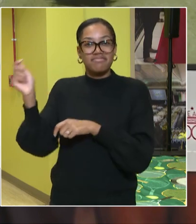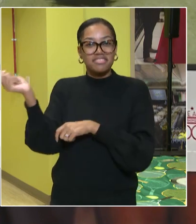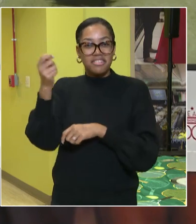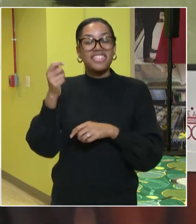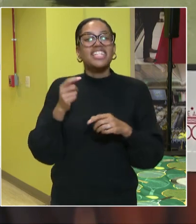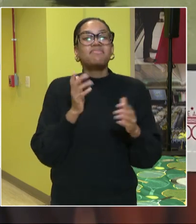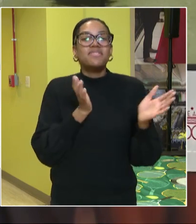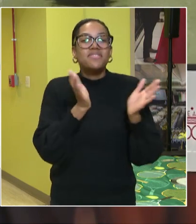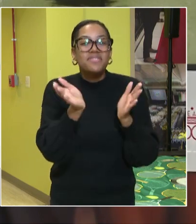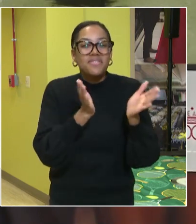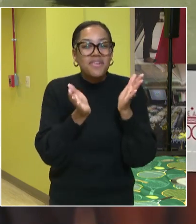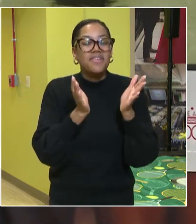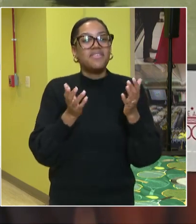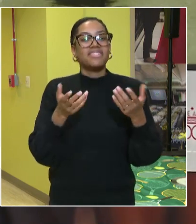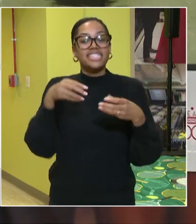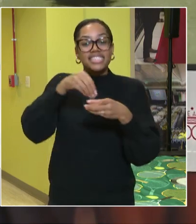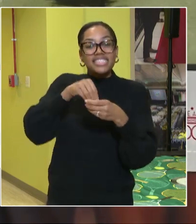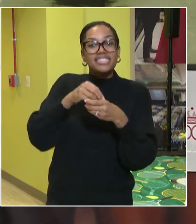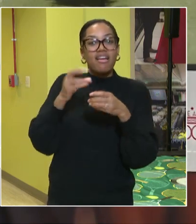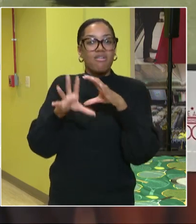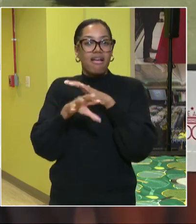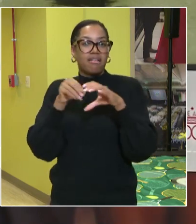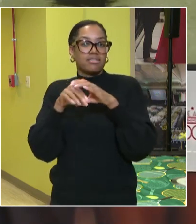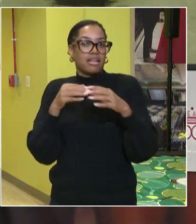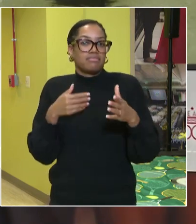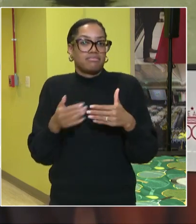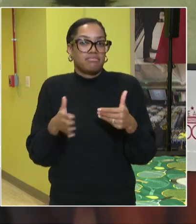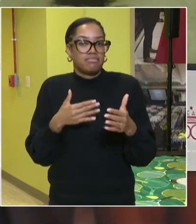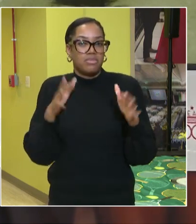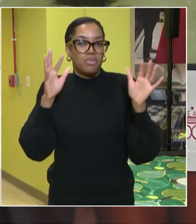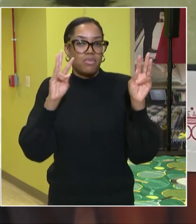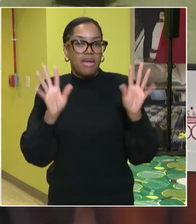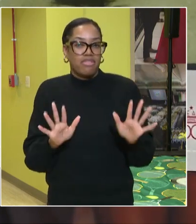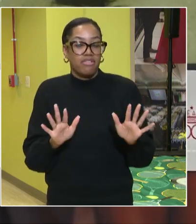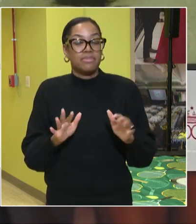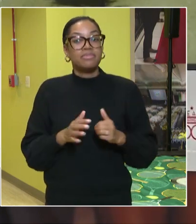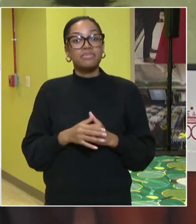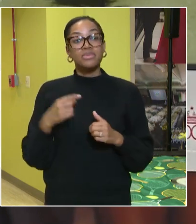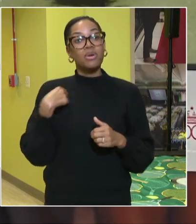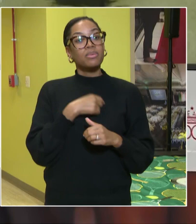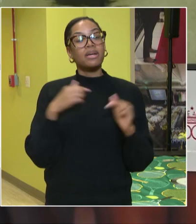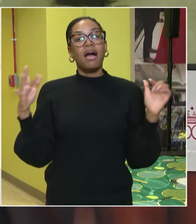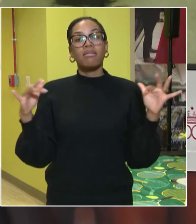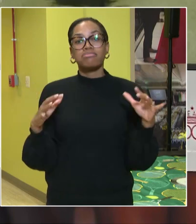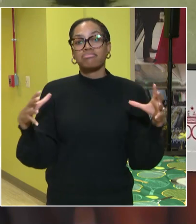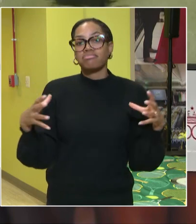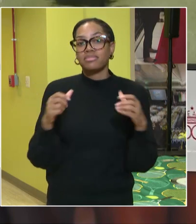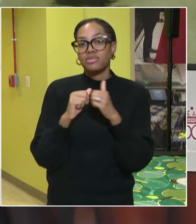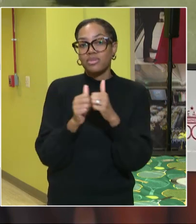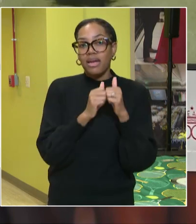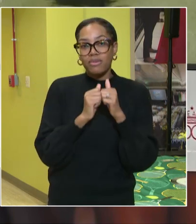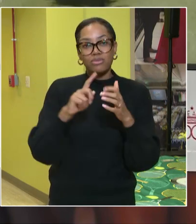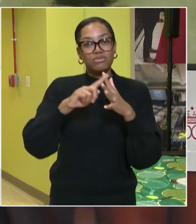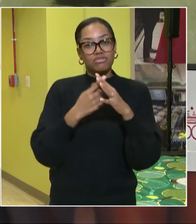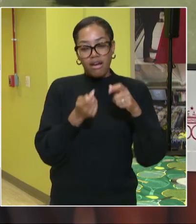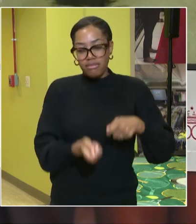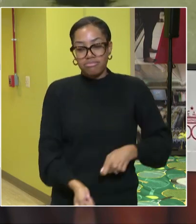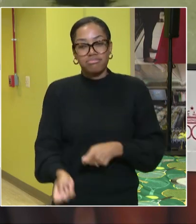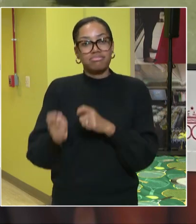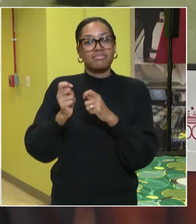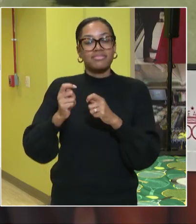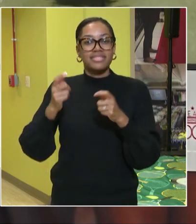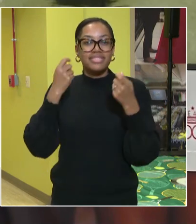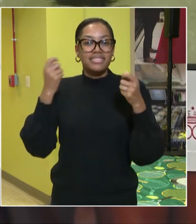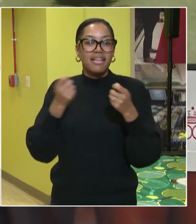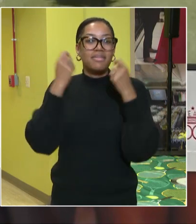out regardless of the weather. So as we gather here today, not just to break ground on a physical expansion, but to celebrate the